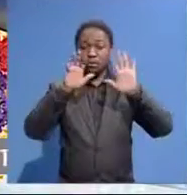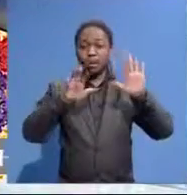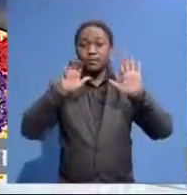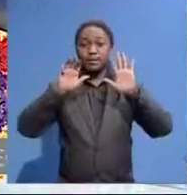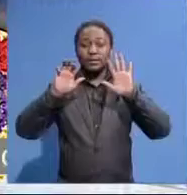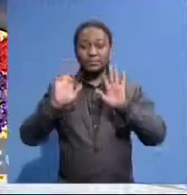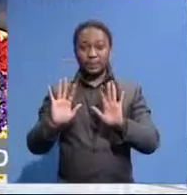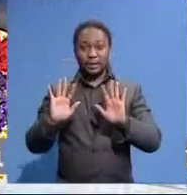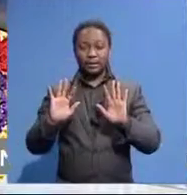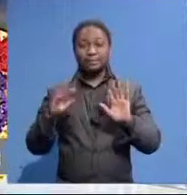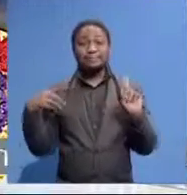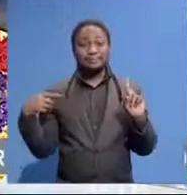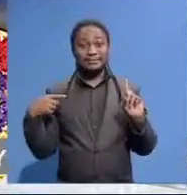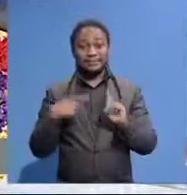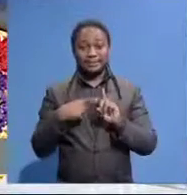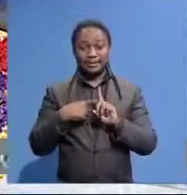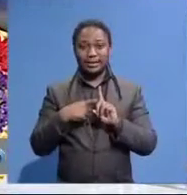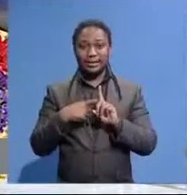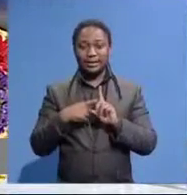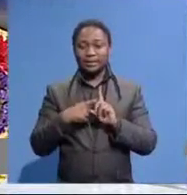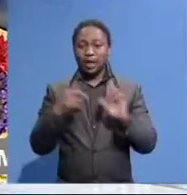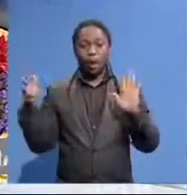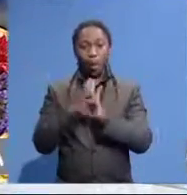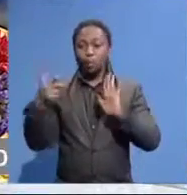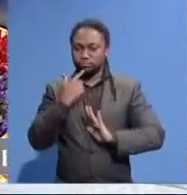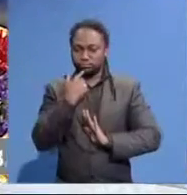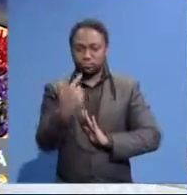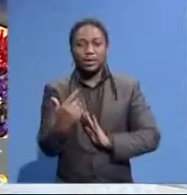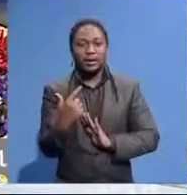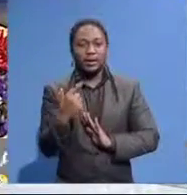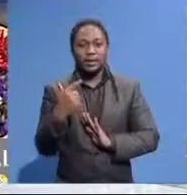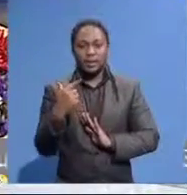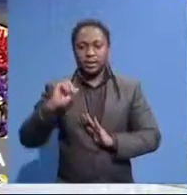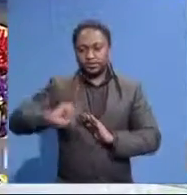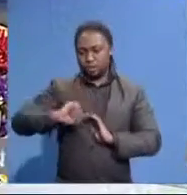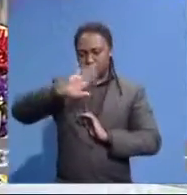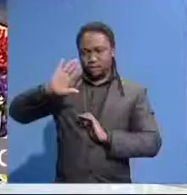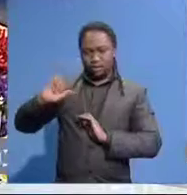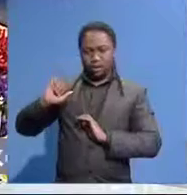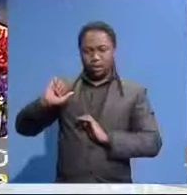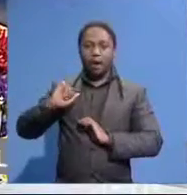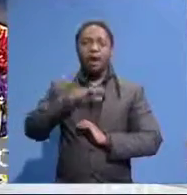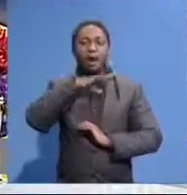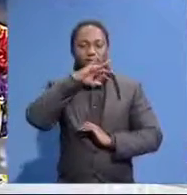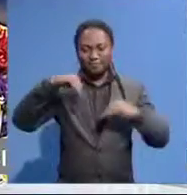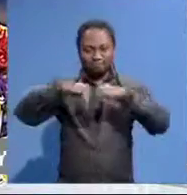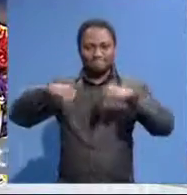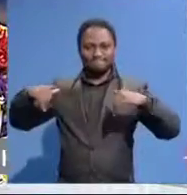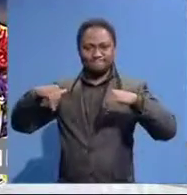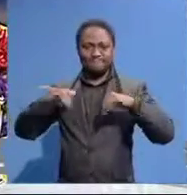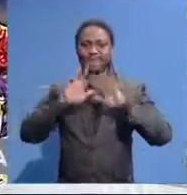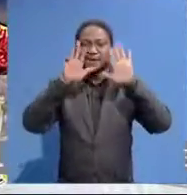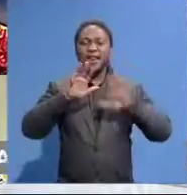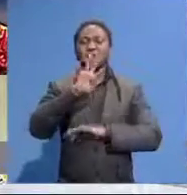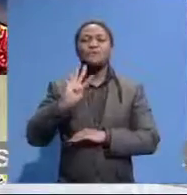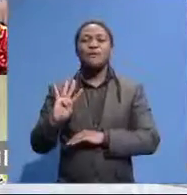that was done in Vereeniging where the Afrikaners were excluding us from what South Africa is. And then 1996, when he signed the constitution into